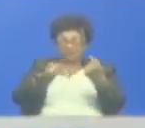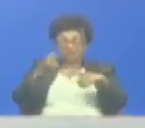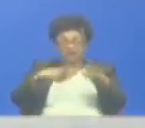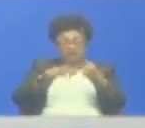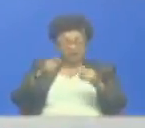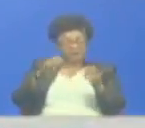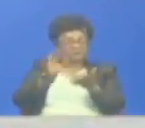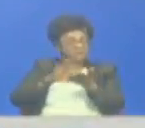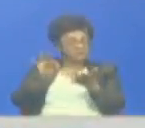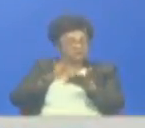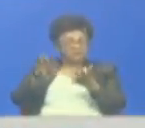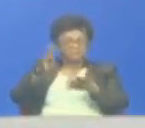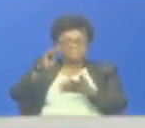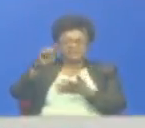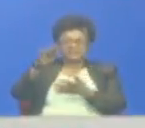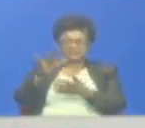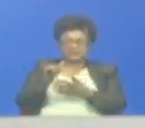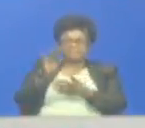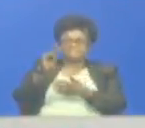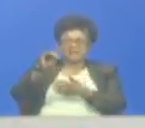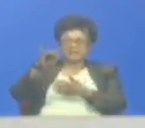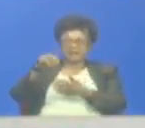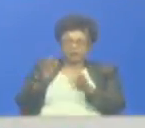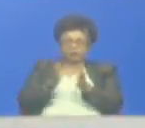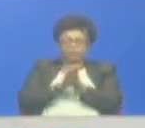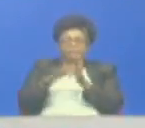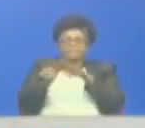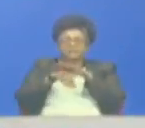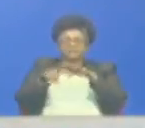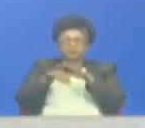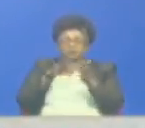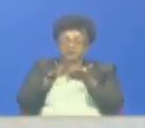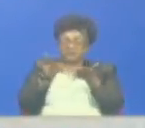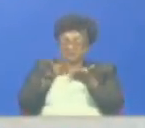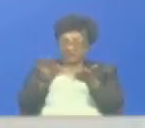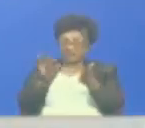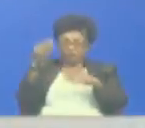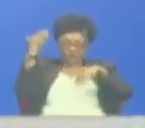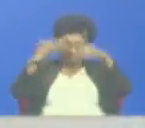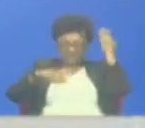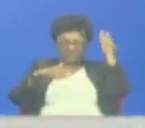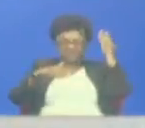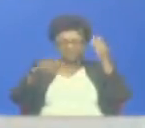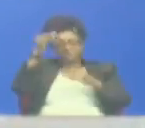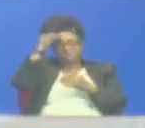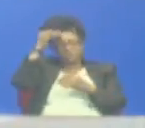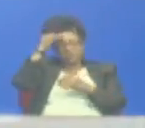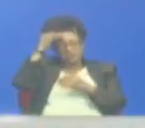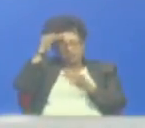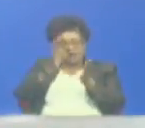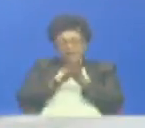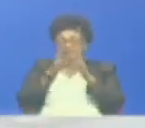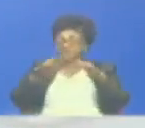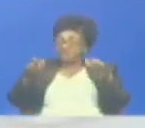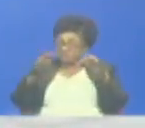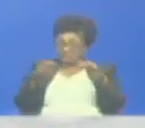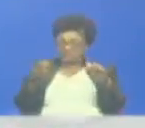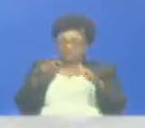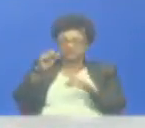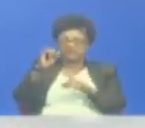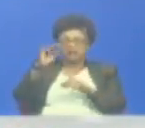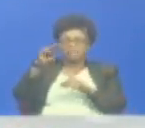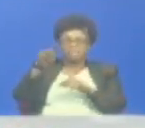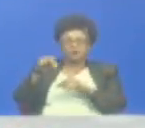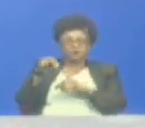Secretary Betty Maina, accompanied by the Principal Secretary for University Education and Research, Simon